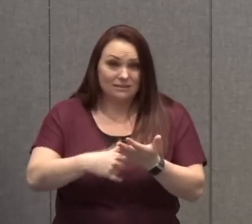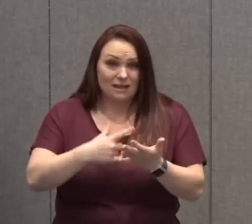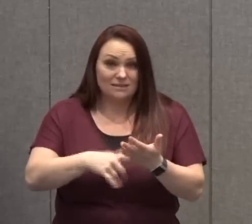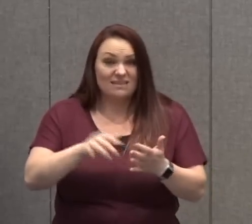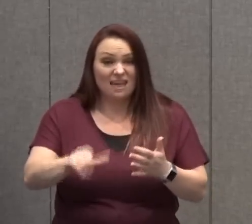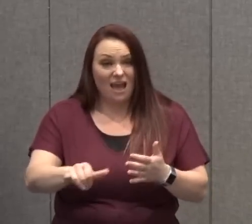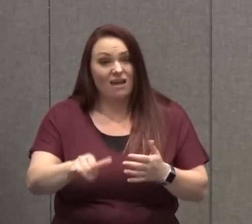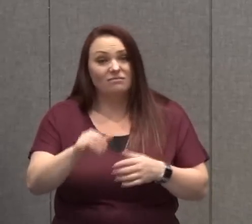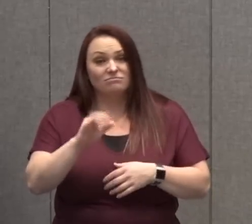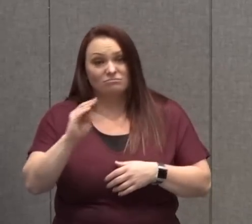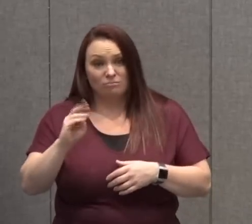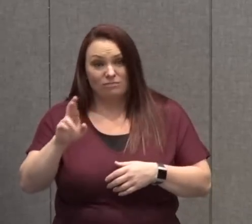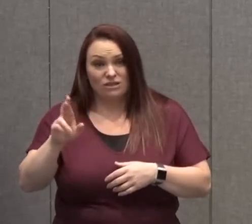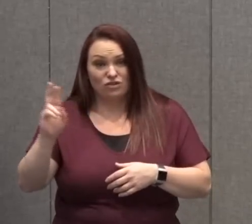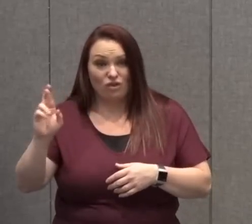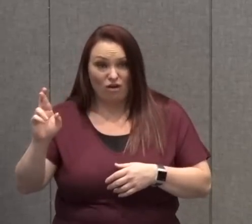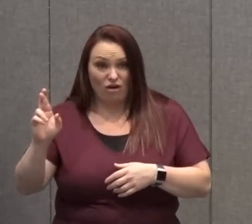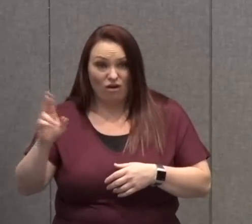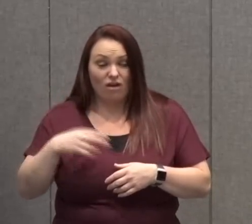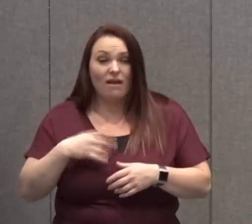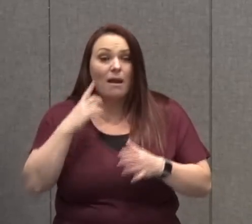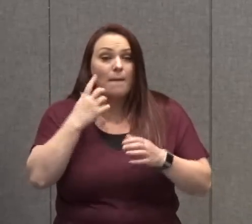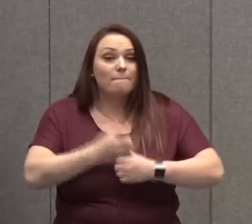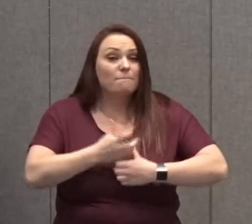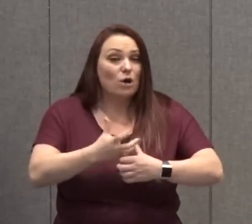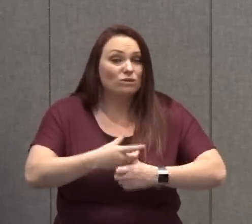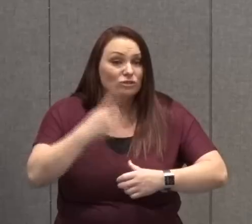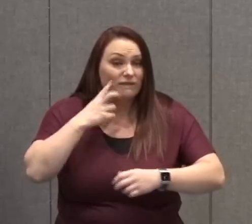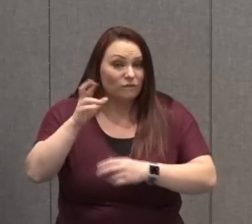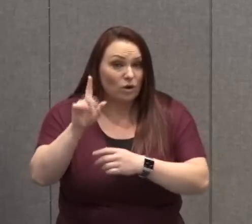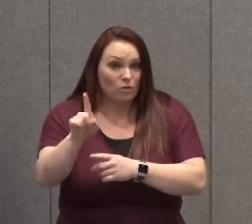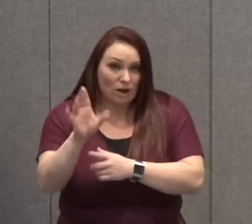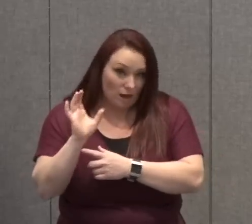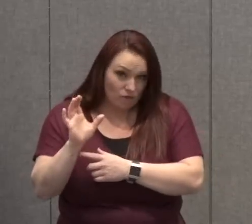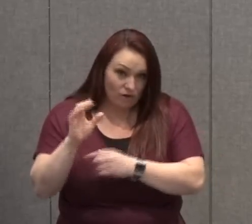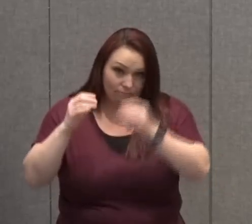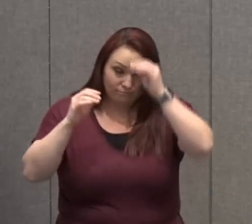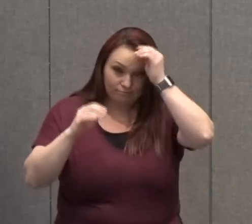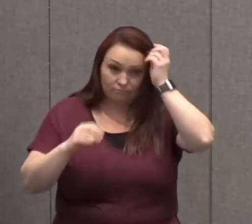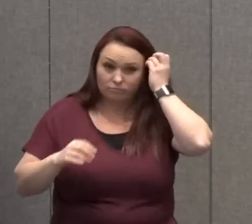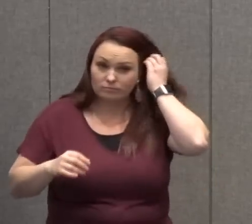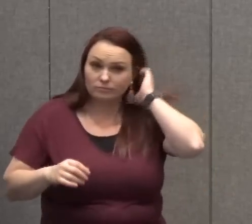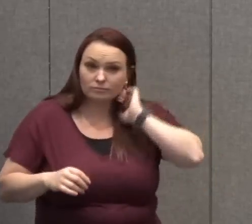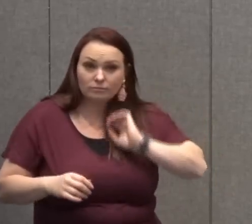let's do I'm a little nervous poetry for 100 poetry for 100